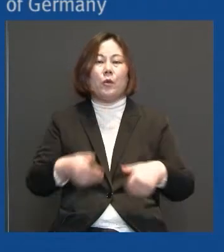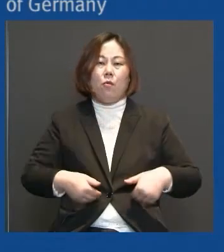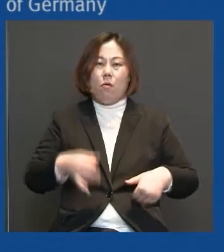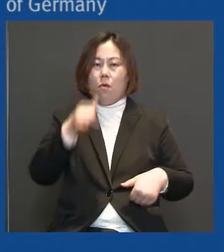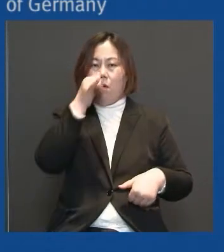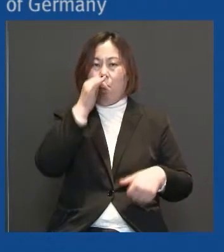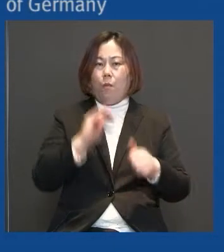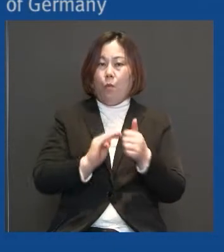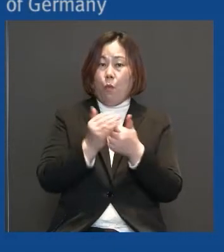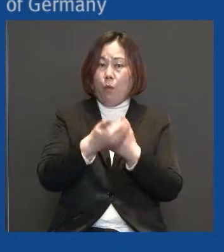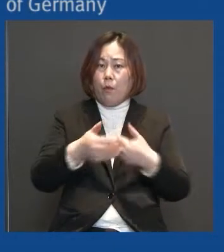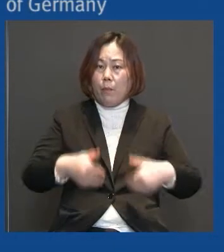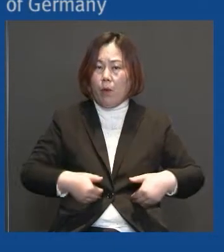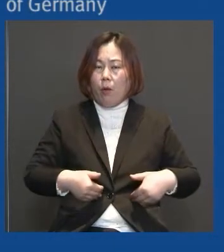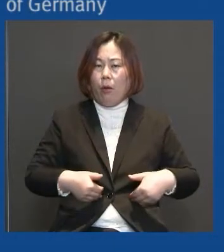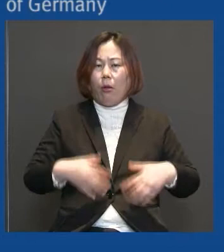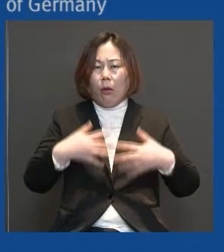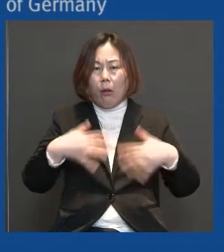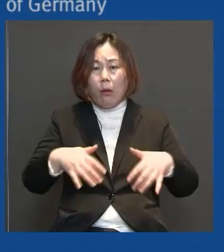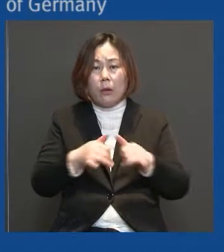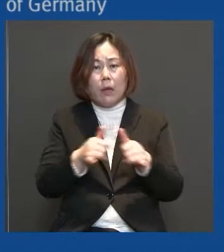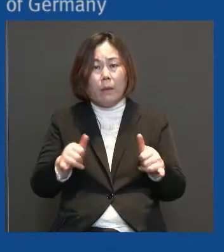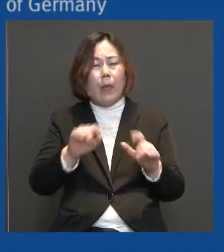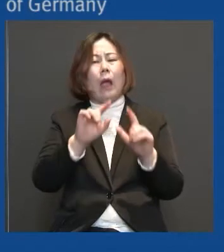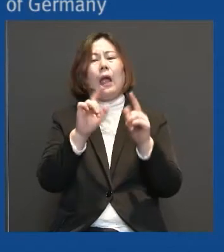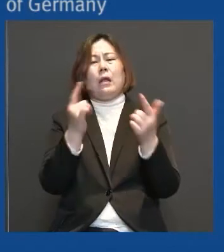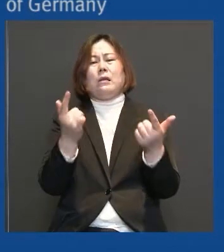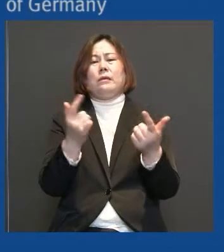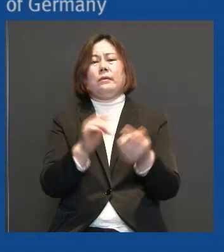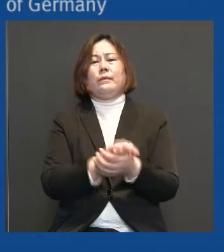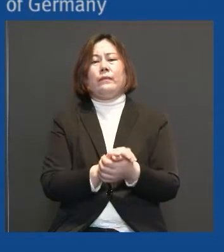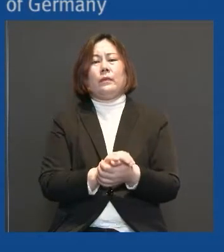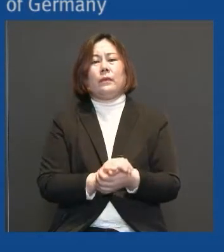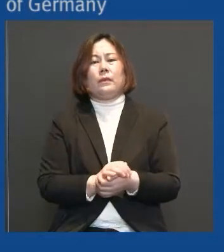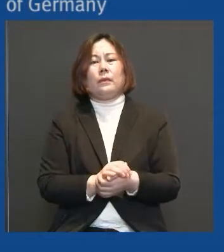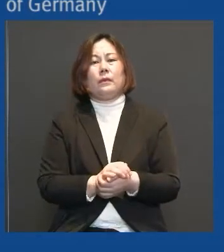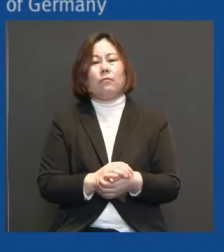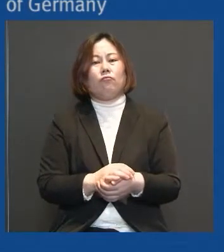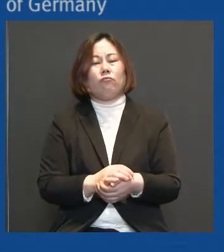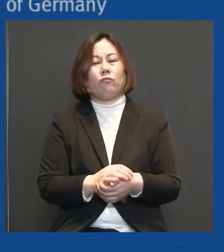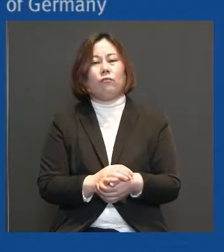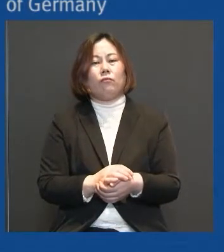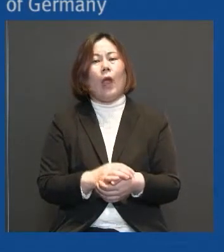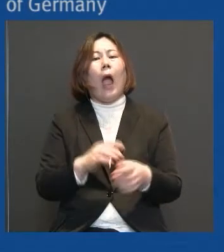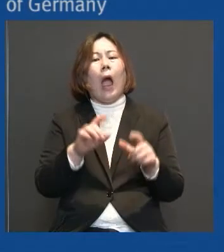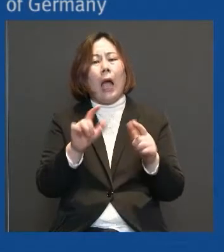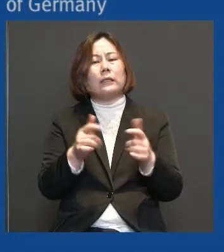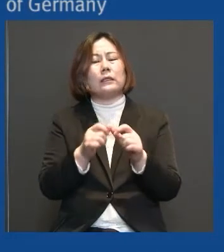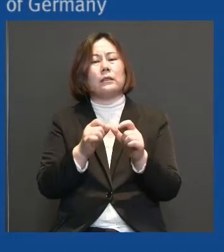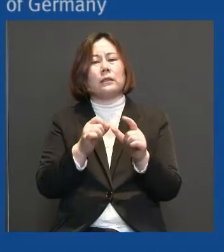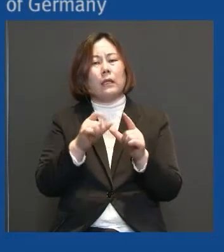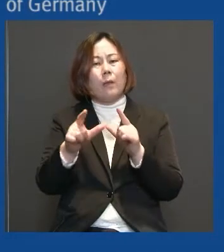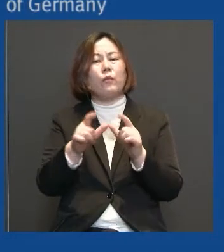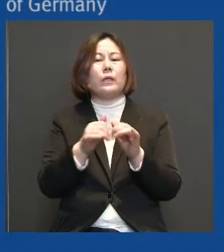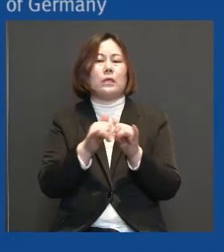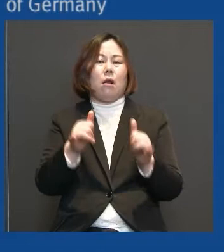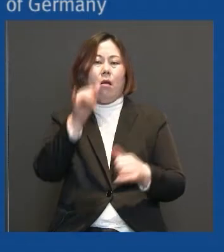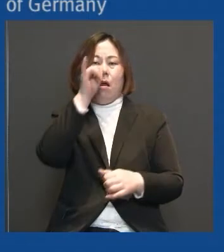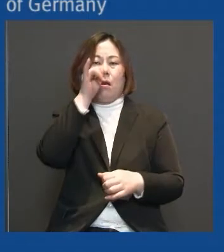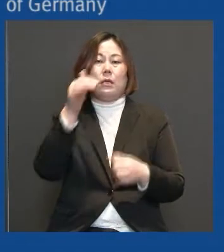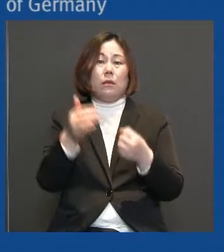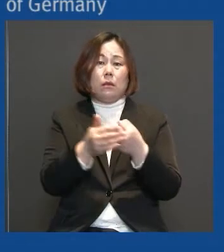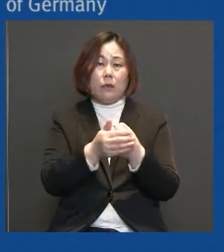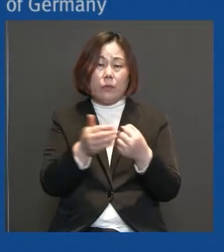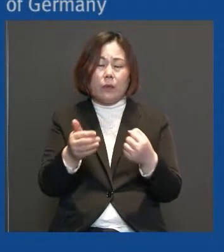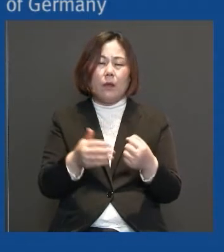they actually said that's not always the case. So people are looking at the older person in terms of age, but